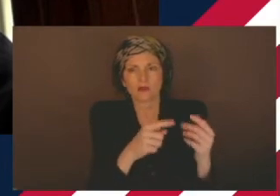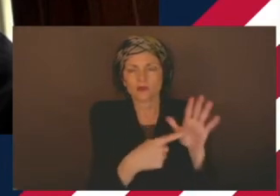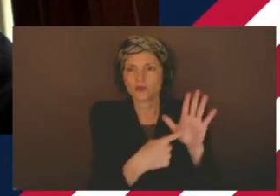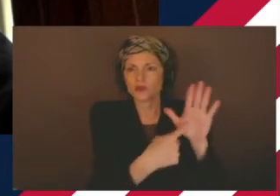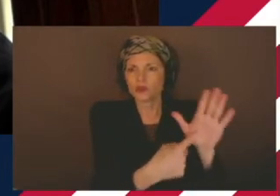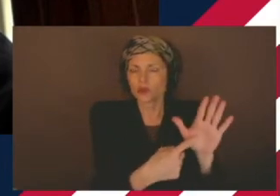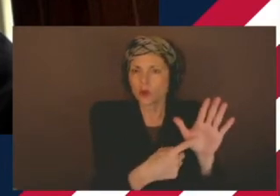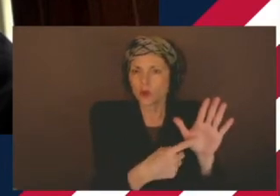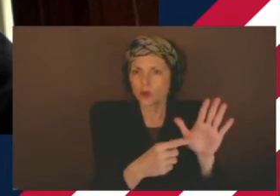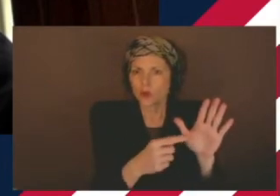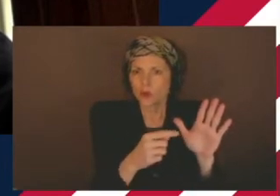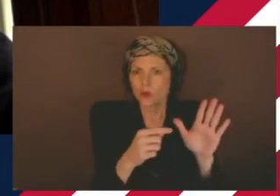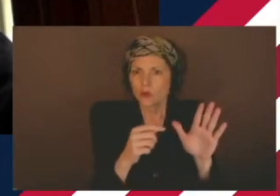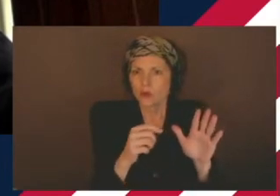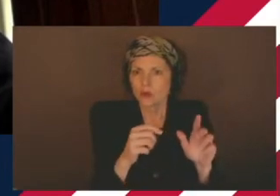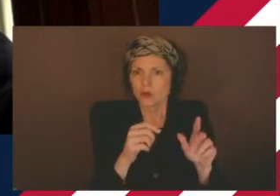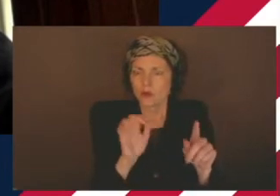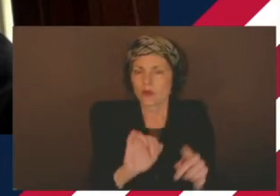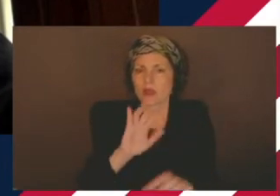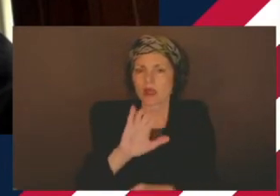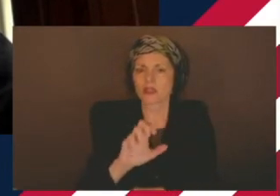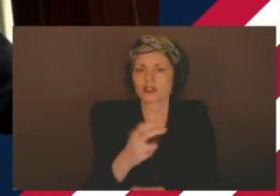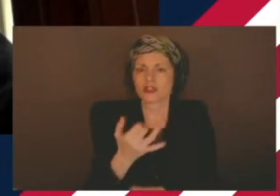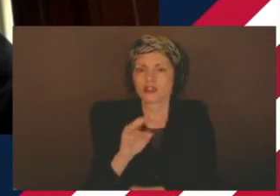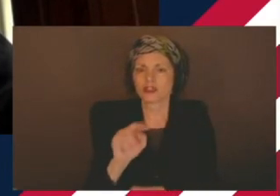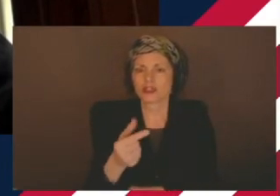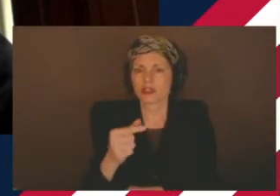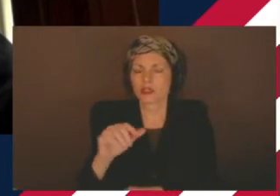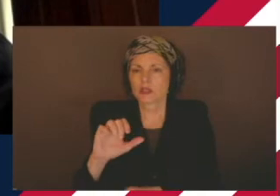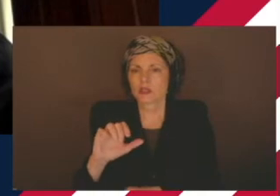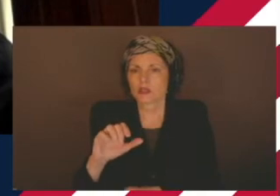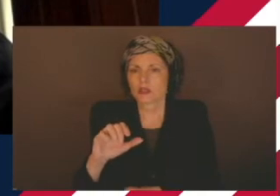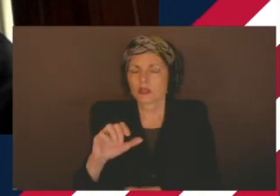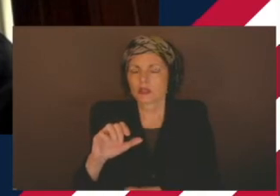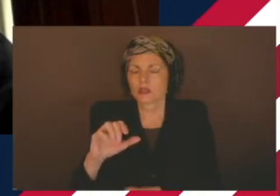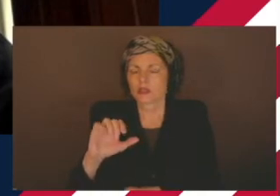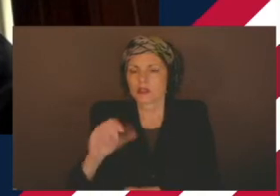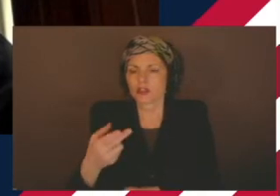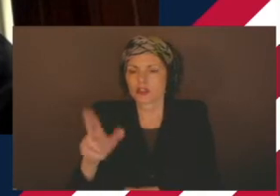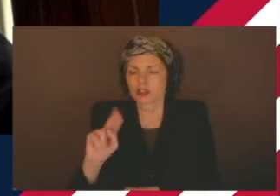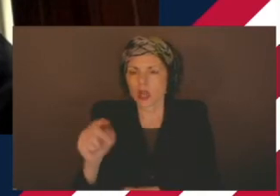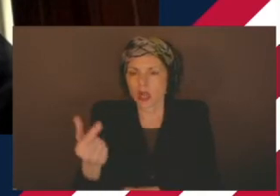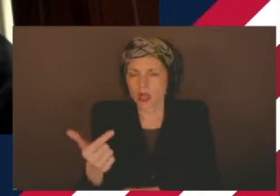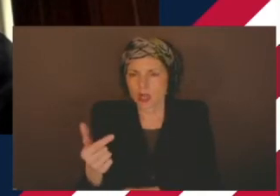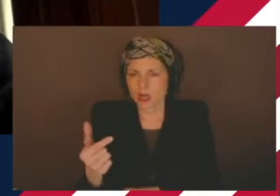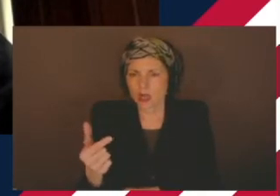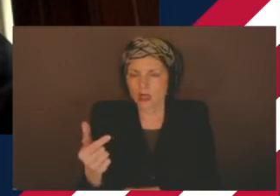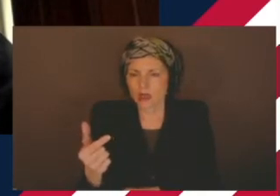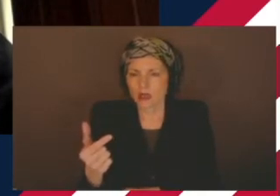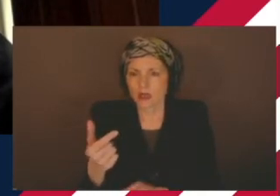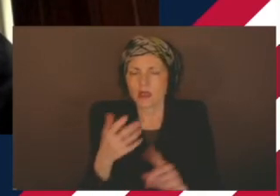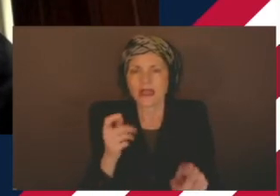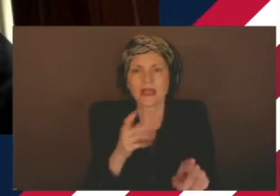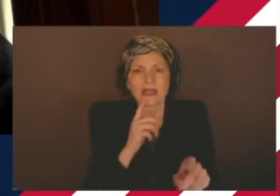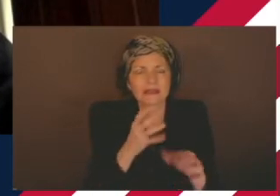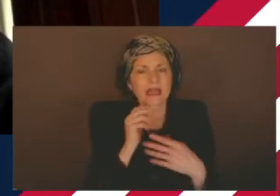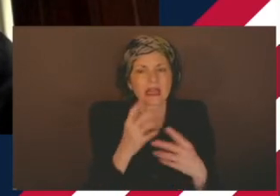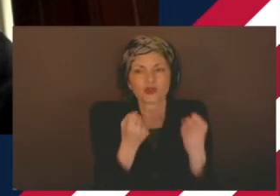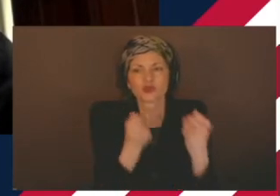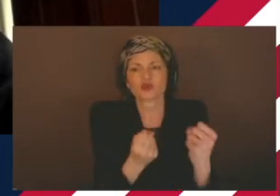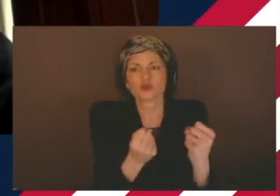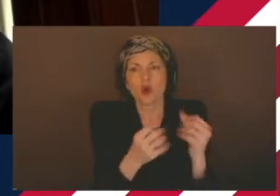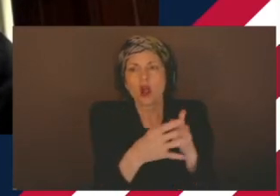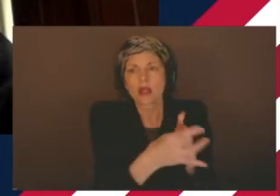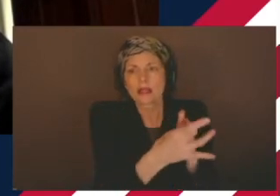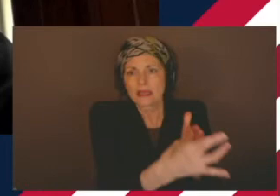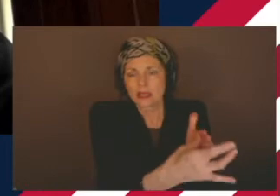concentration camps in Xinjiang is, quote, the right thing to do. He's consistently praised Putin as a, quote, strong leader and bashed the press